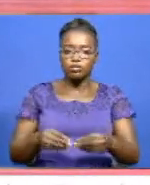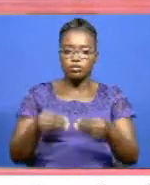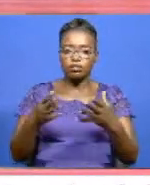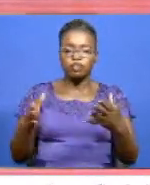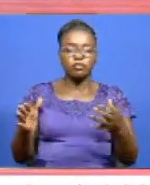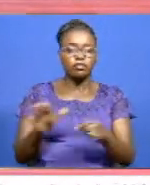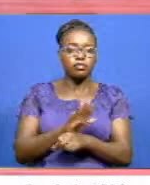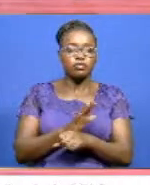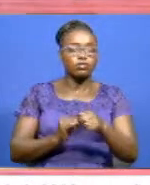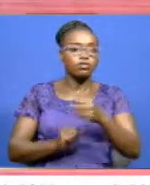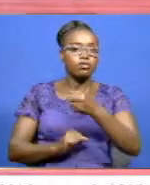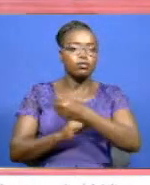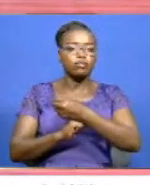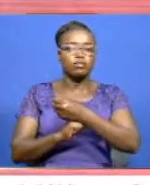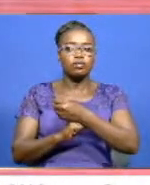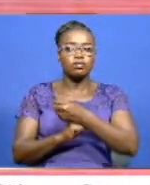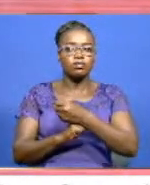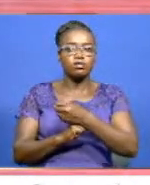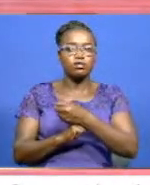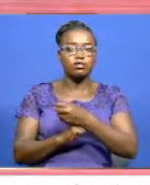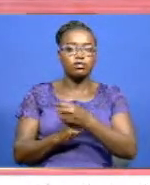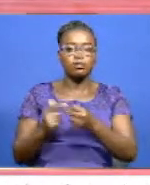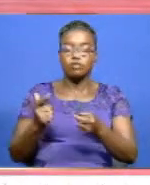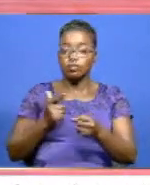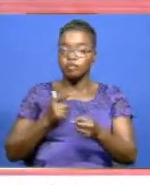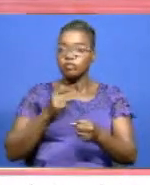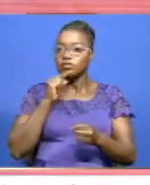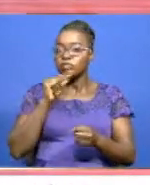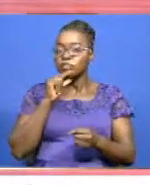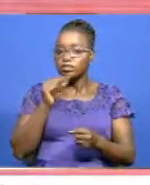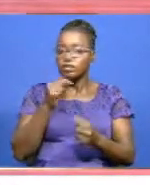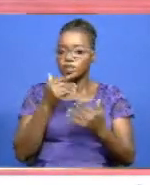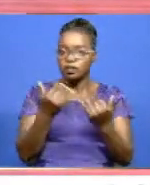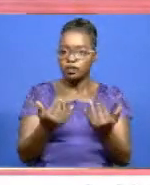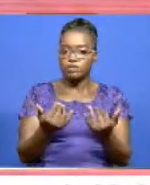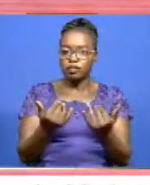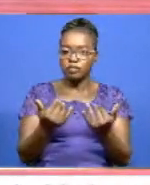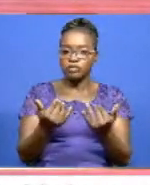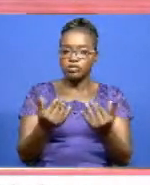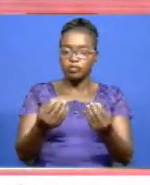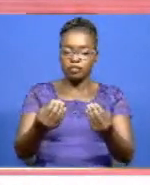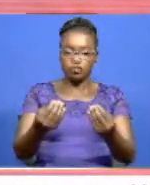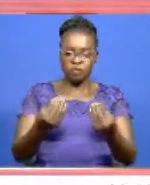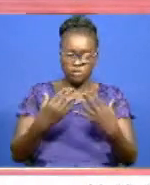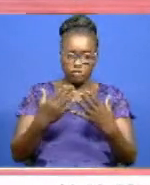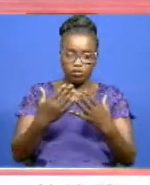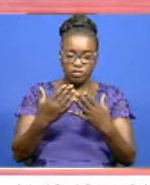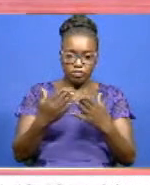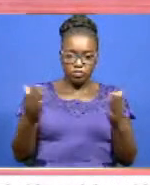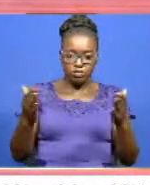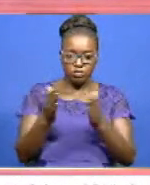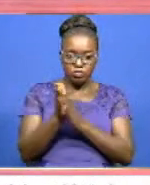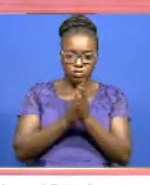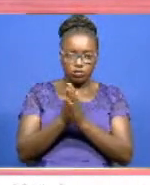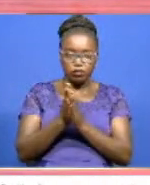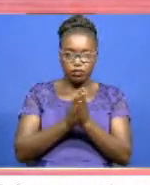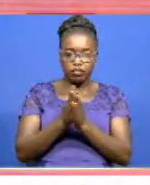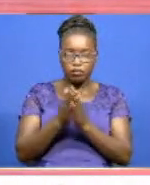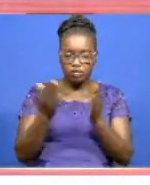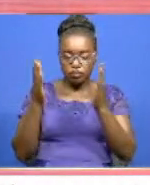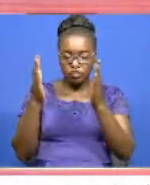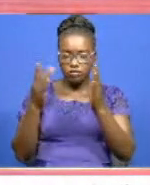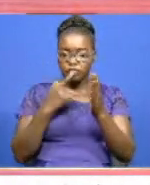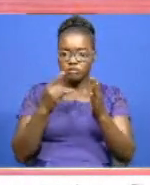full support. Ladies and gentlemen, it now gives me great pleasure to mark the 100 days